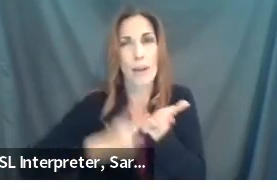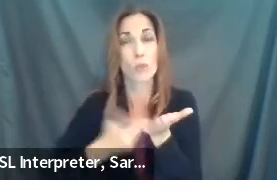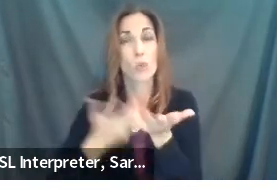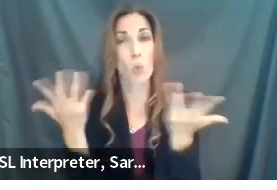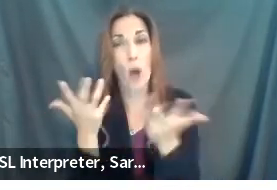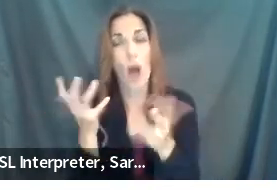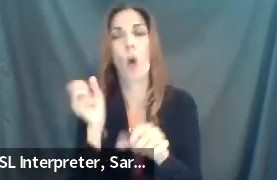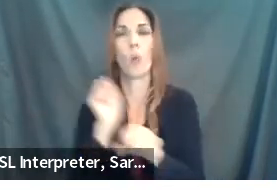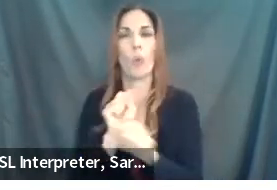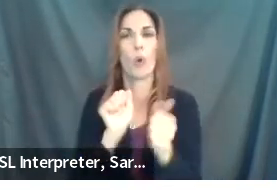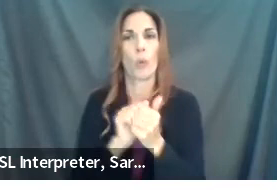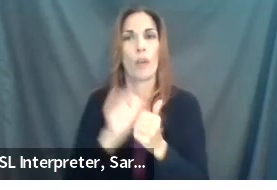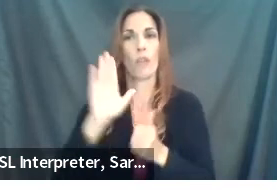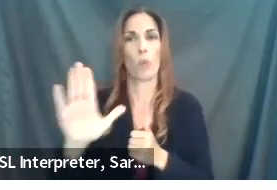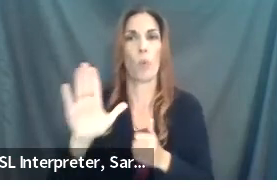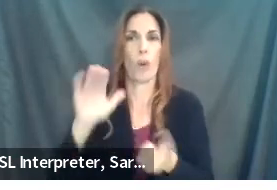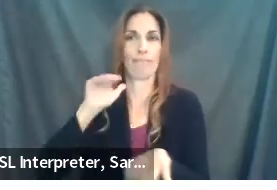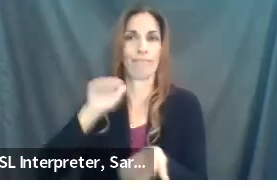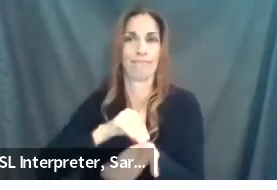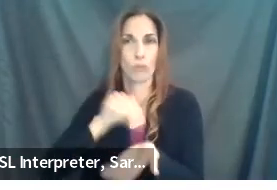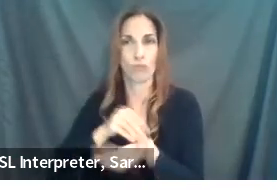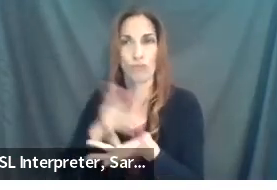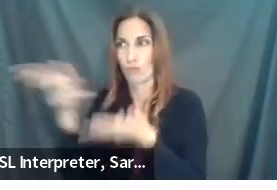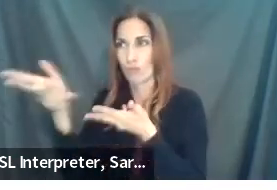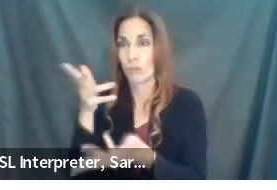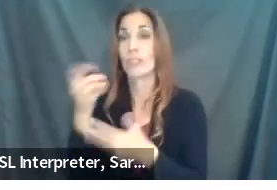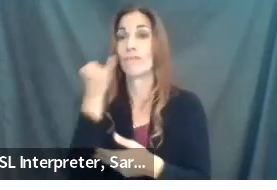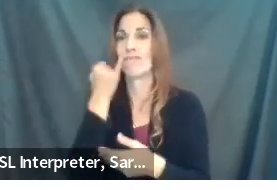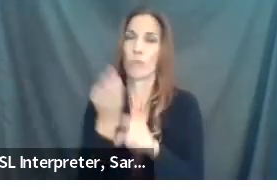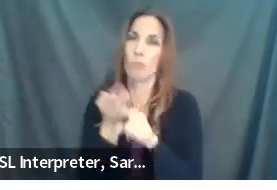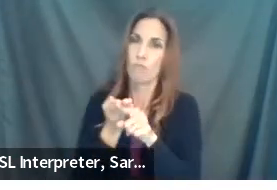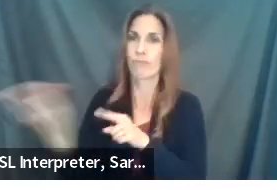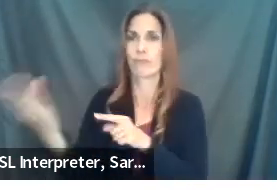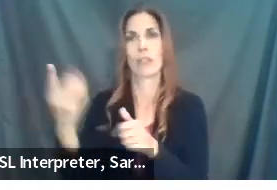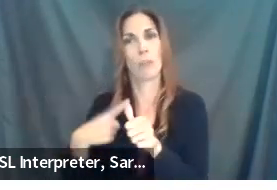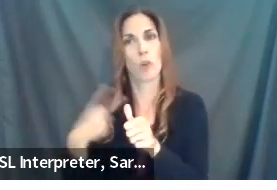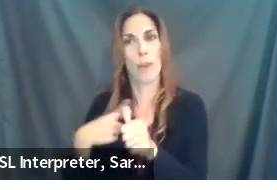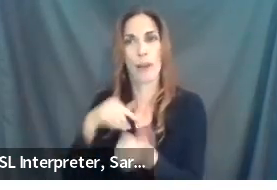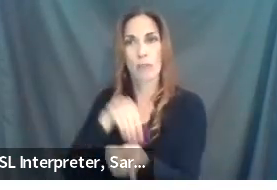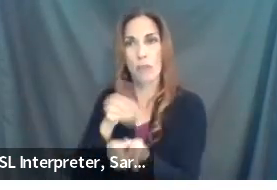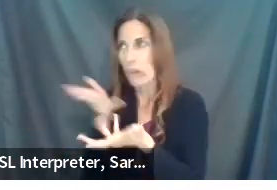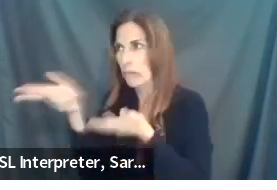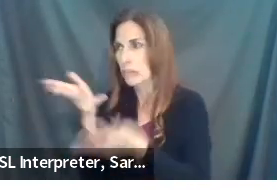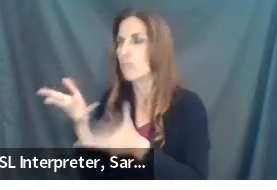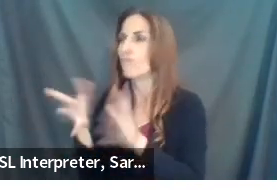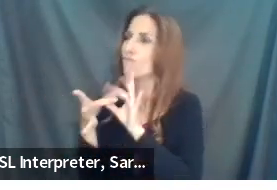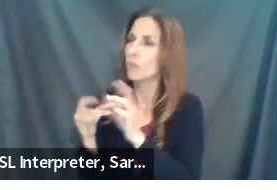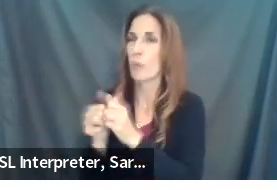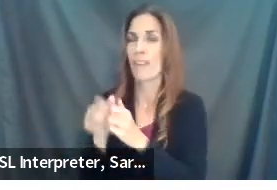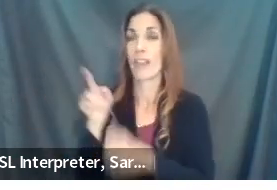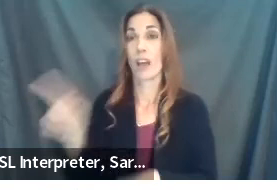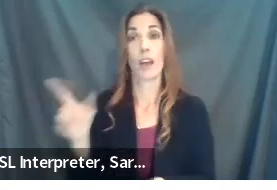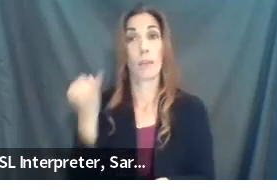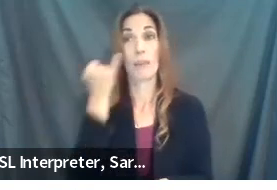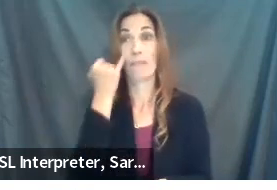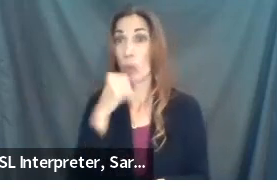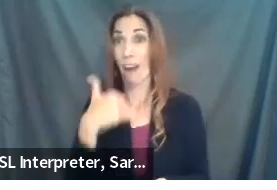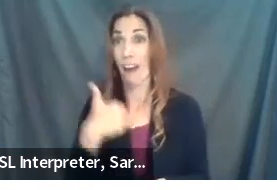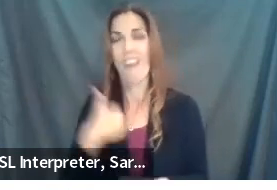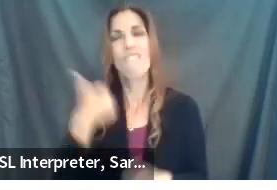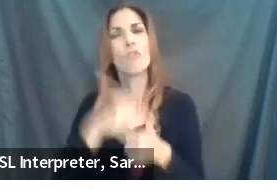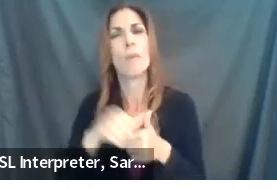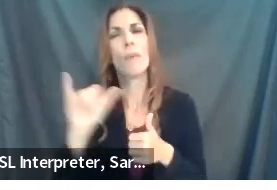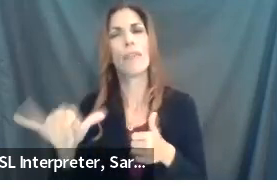with your healthcare provider. And if you don't have a healthcare provider, to find one using the resource that we'll send you in that